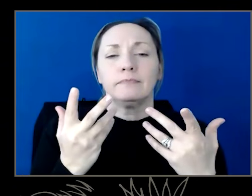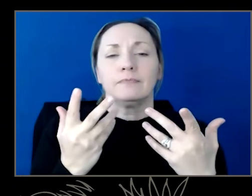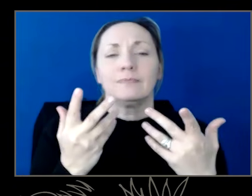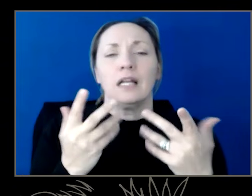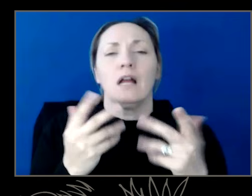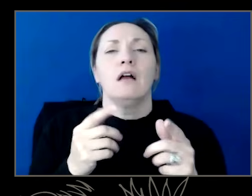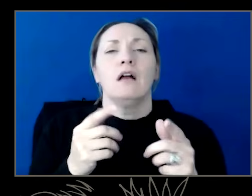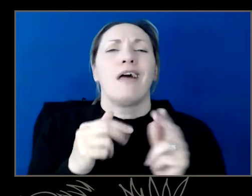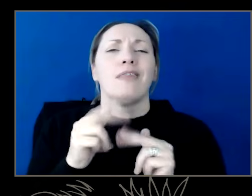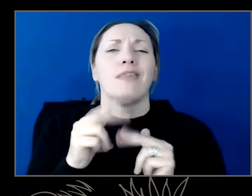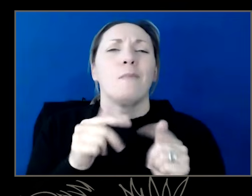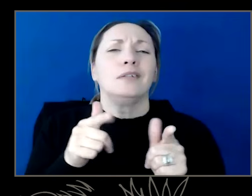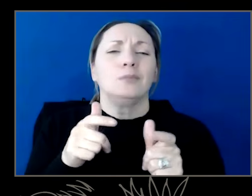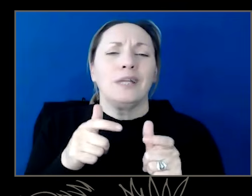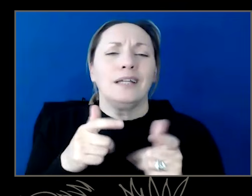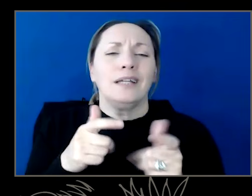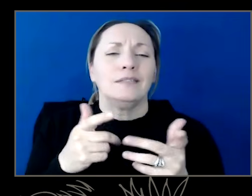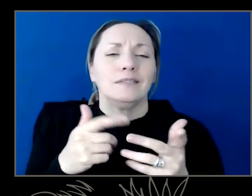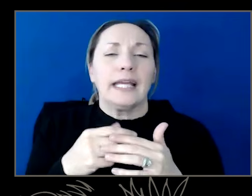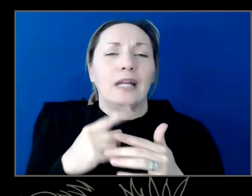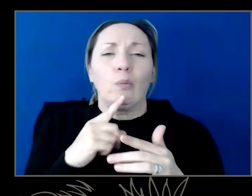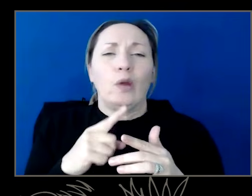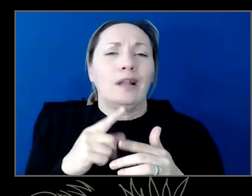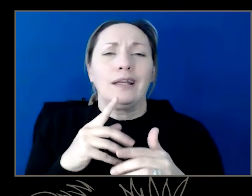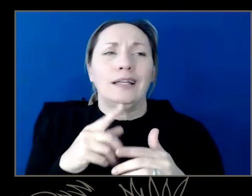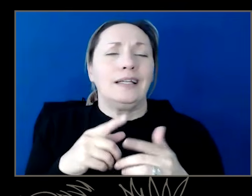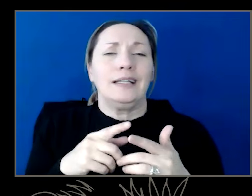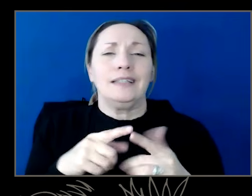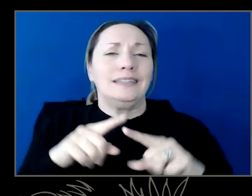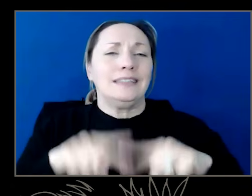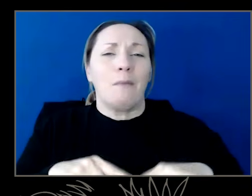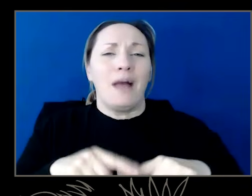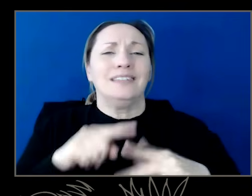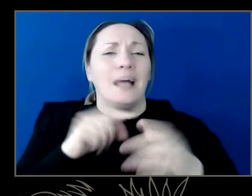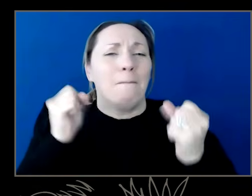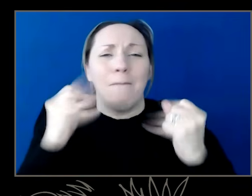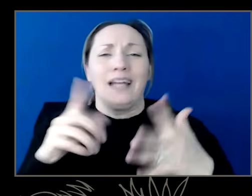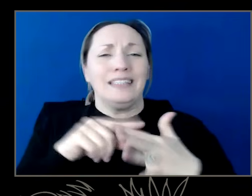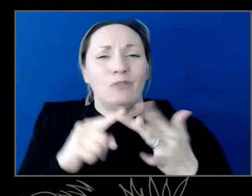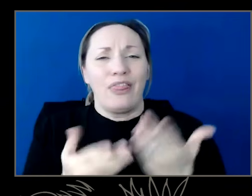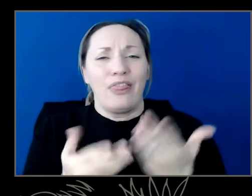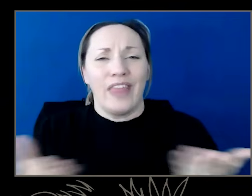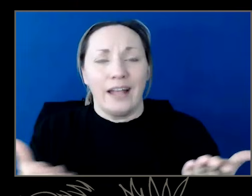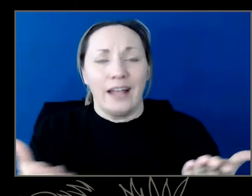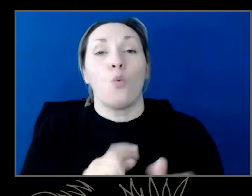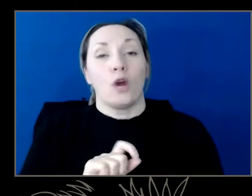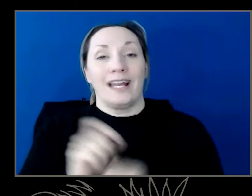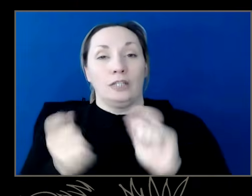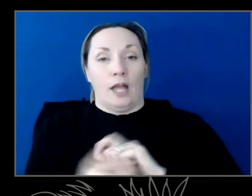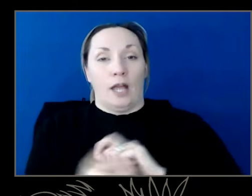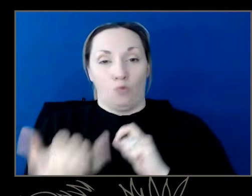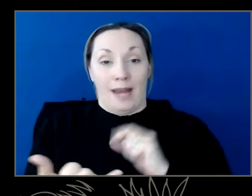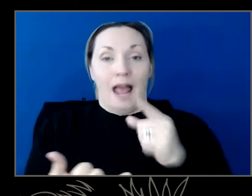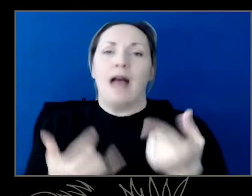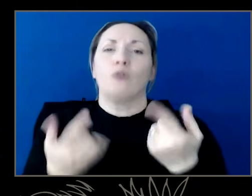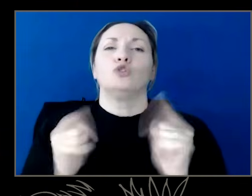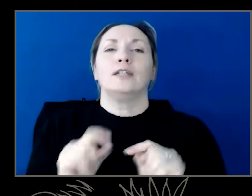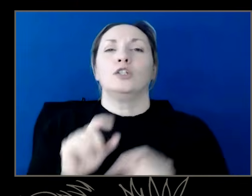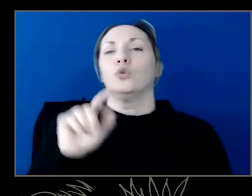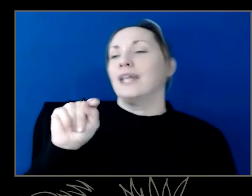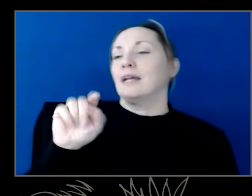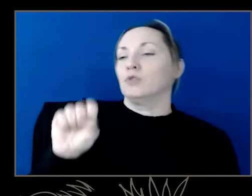build speed is really just a result of a lot of different factors. We're going to actually change our build because right now it's trying to do the